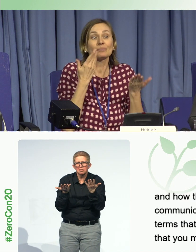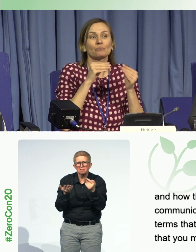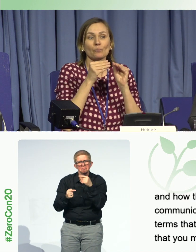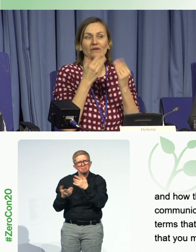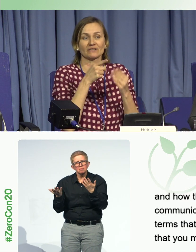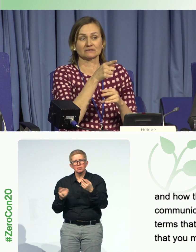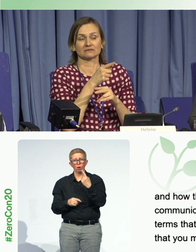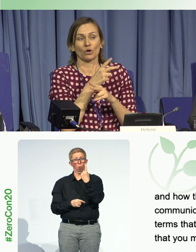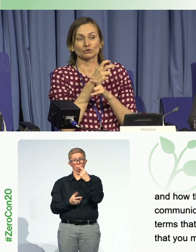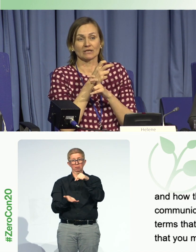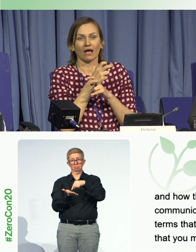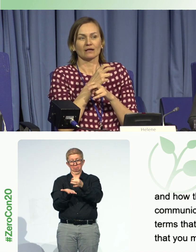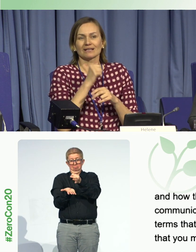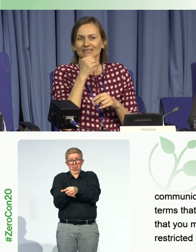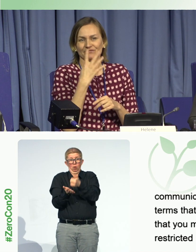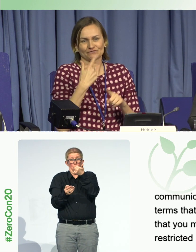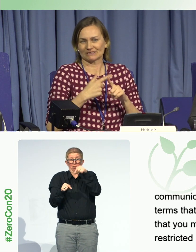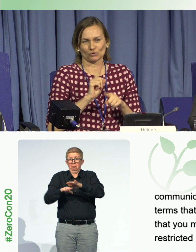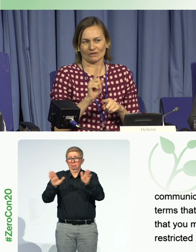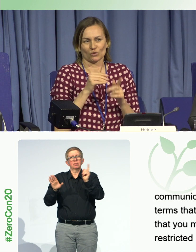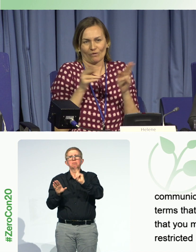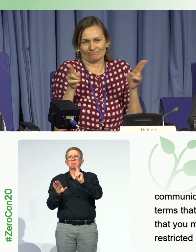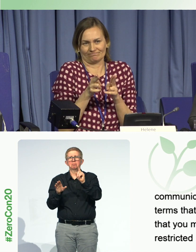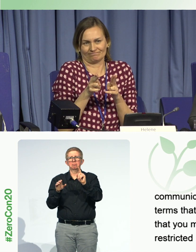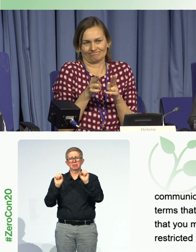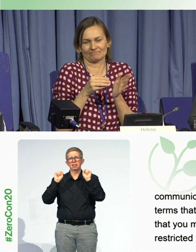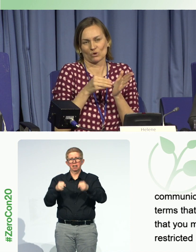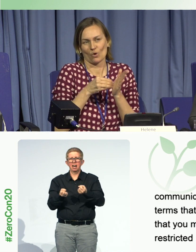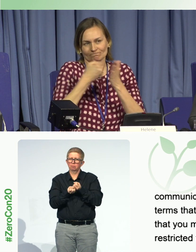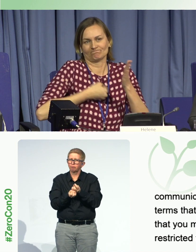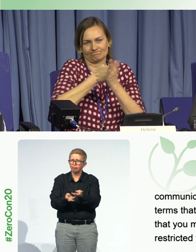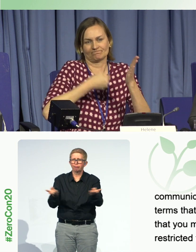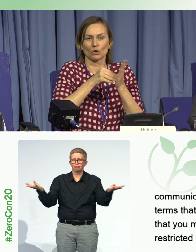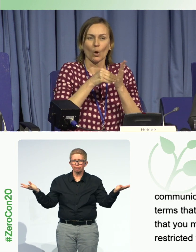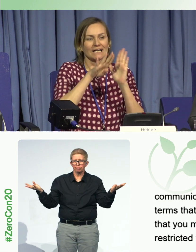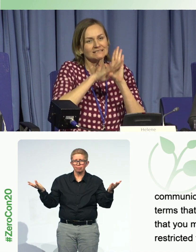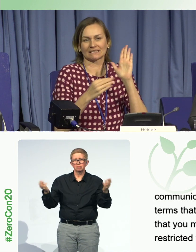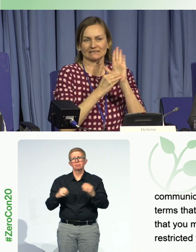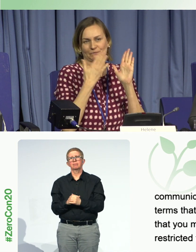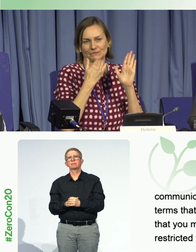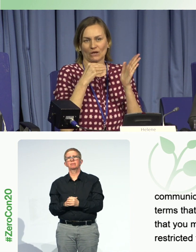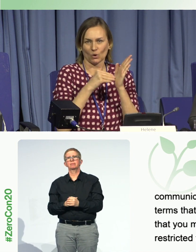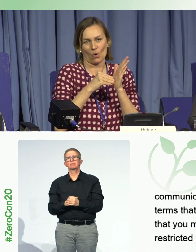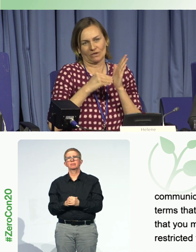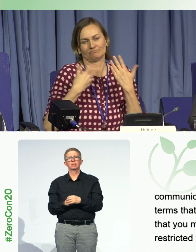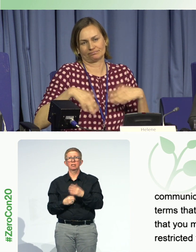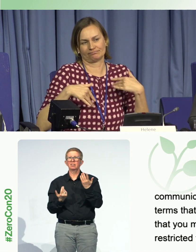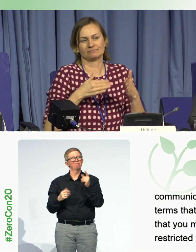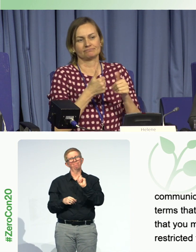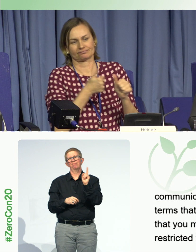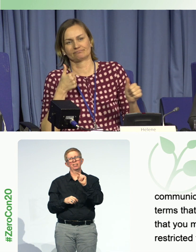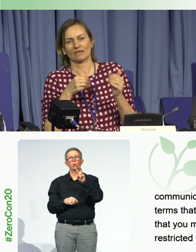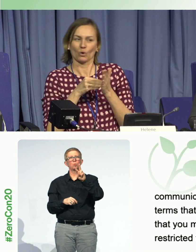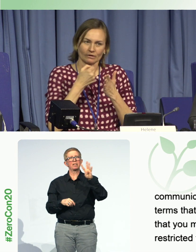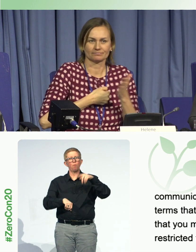to one place, but we don't have that 24/7. We're still